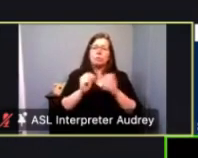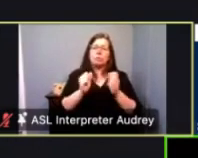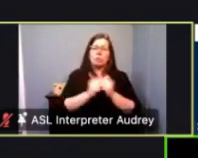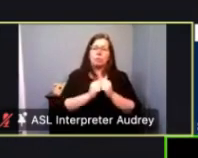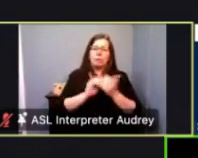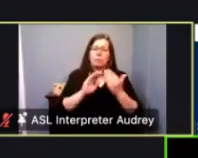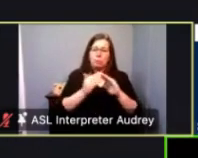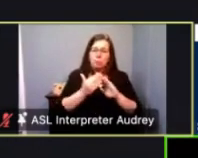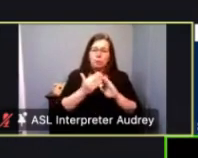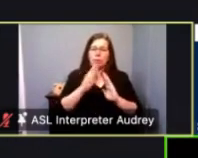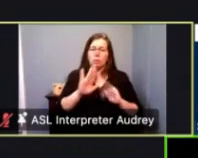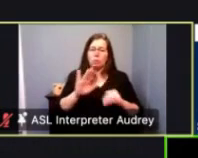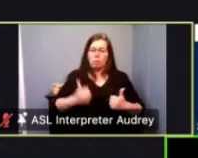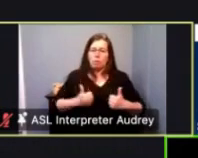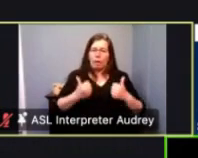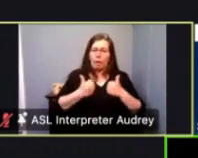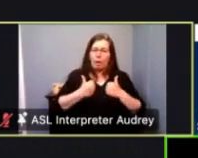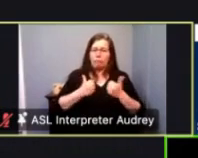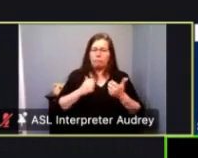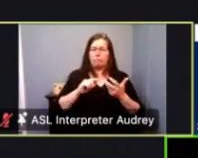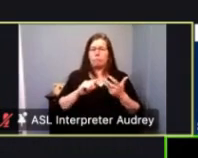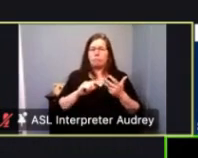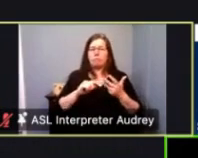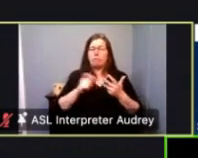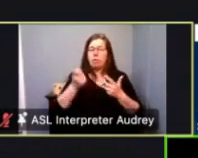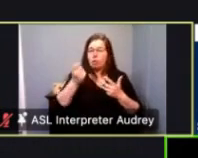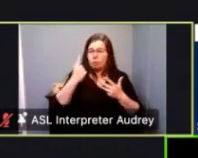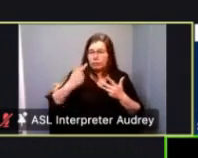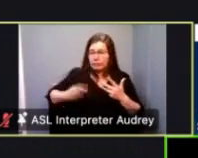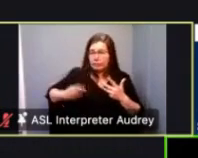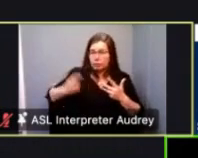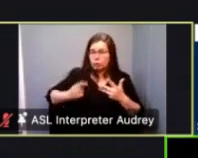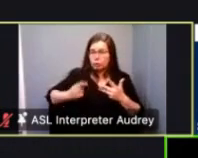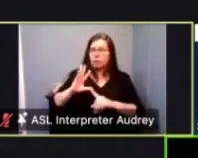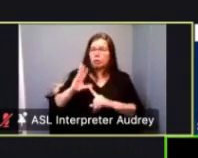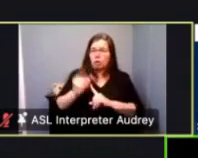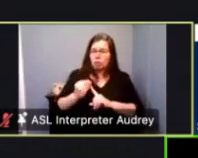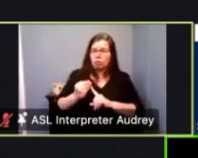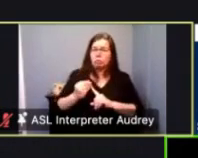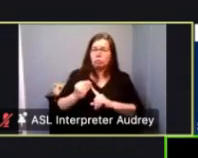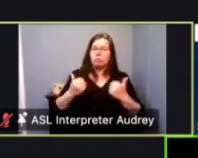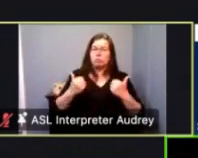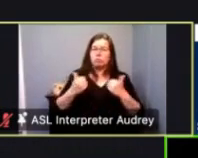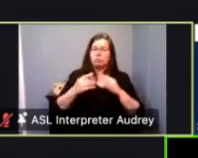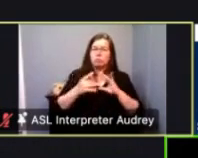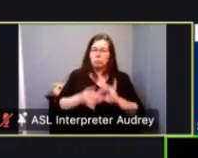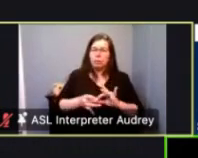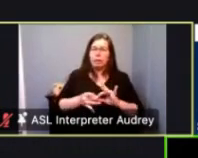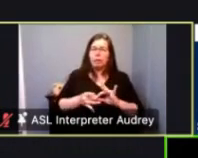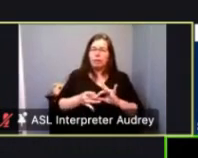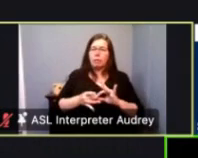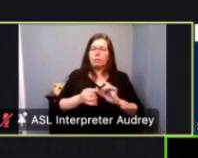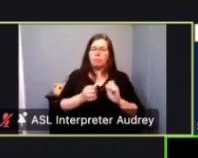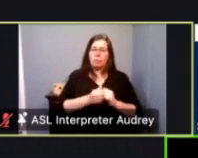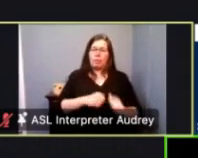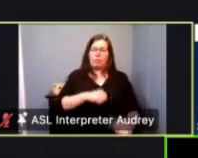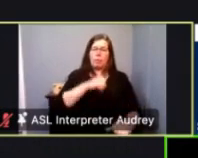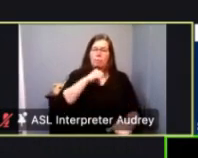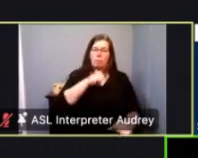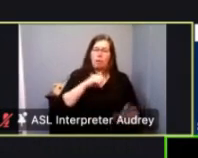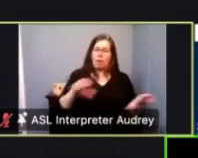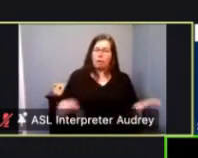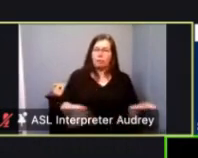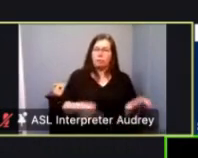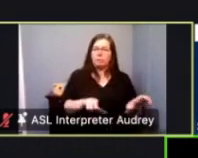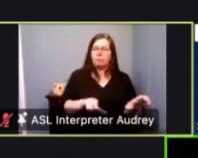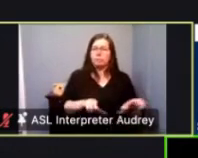your life, understanding the disability history and culture of the pride movement,